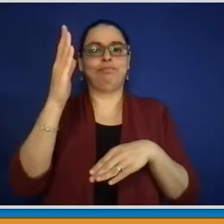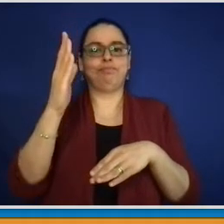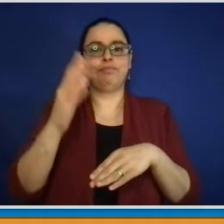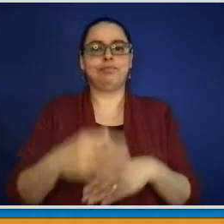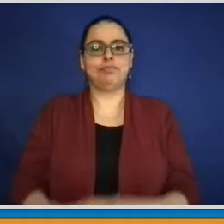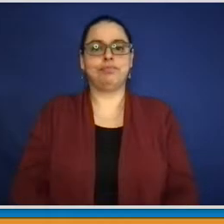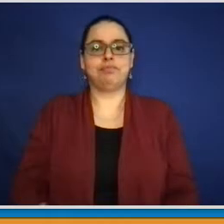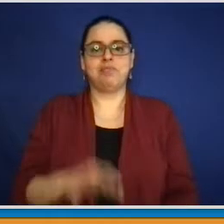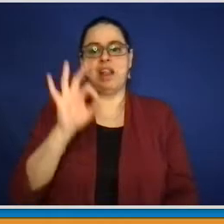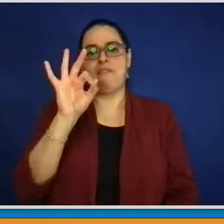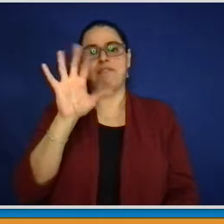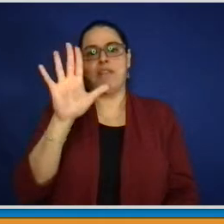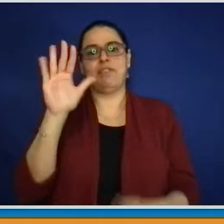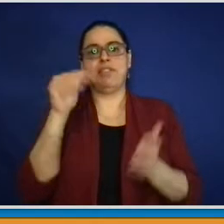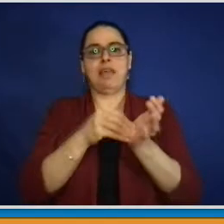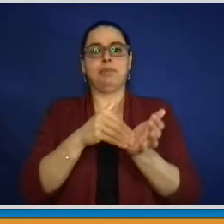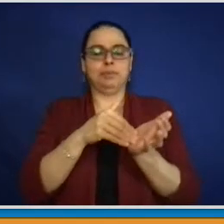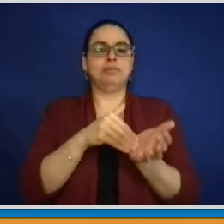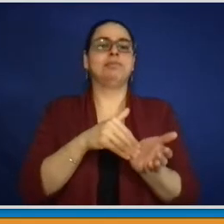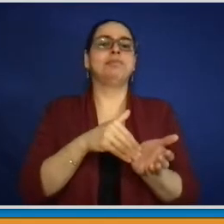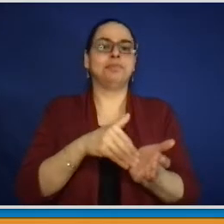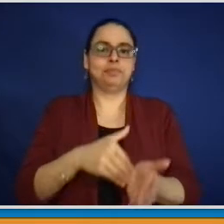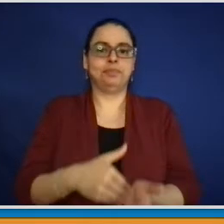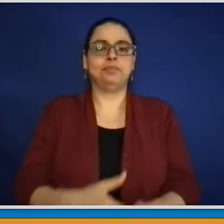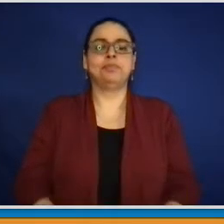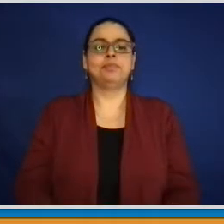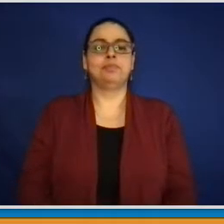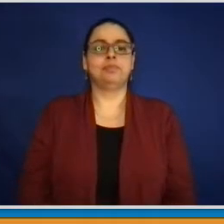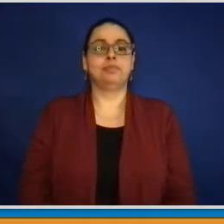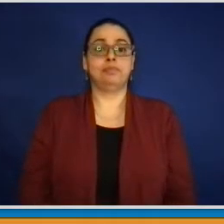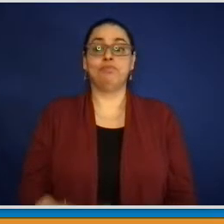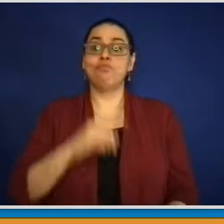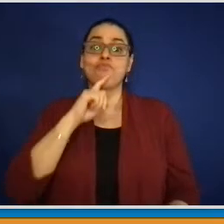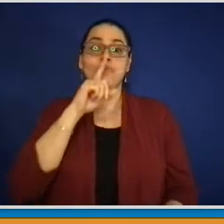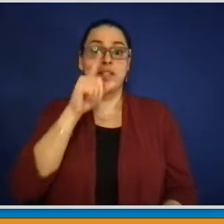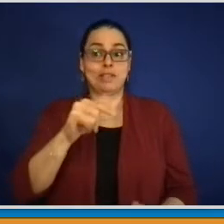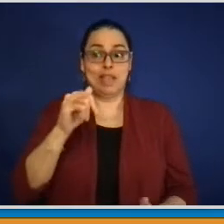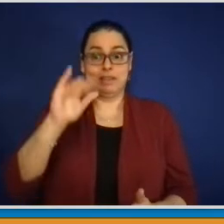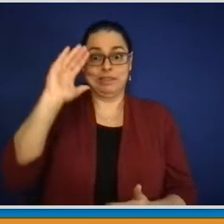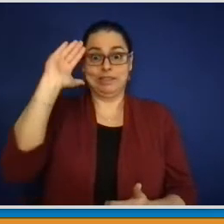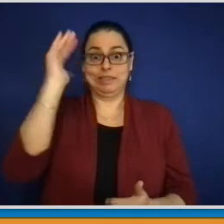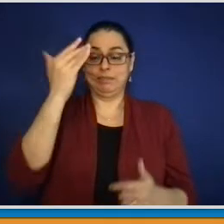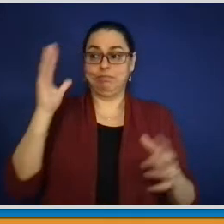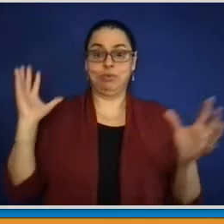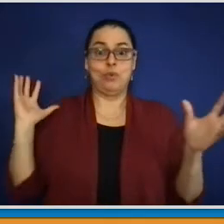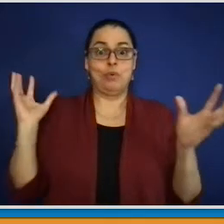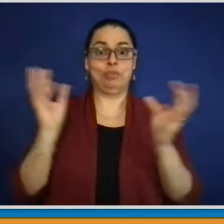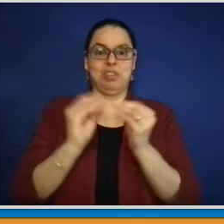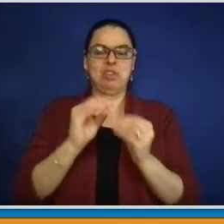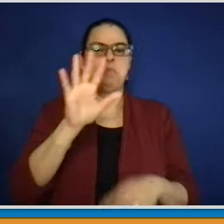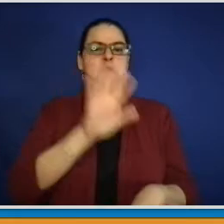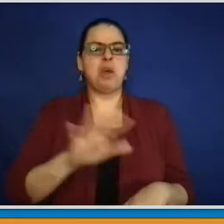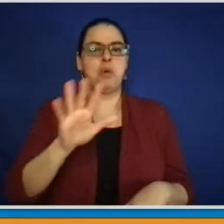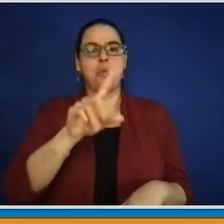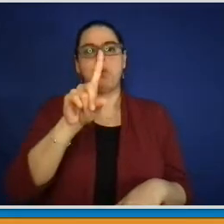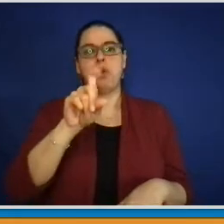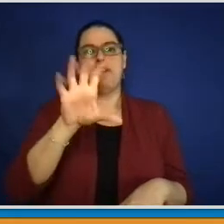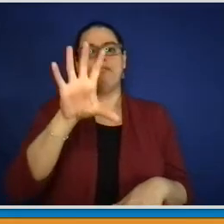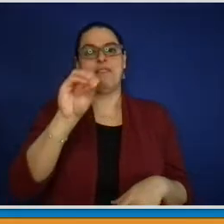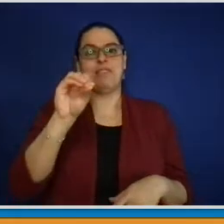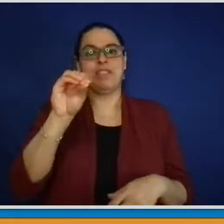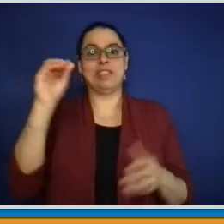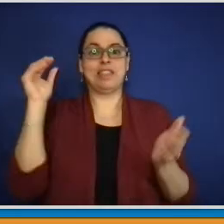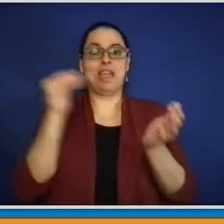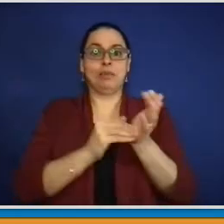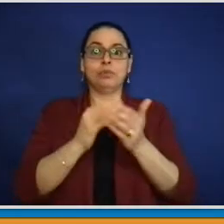identify that 150,000 Westchester residents have completed the vaccine series, and 289,000 have